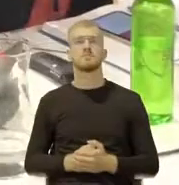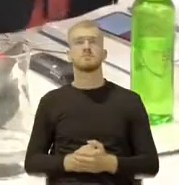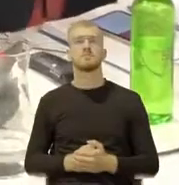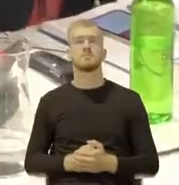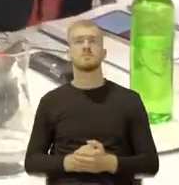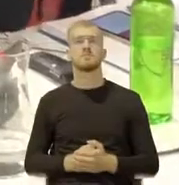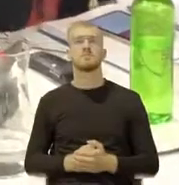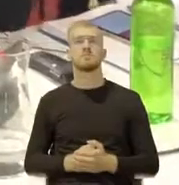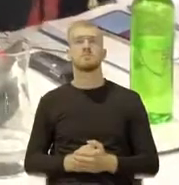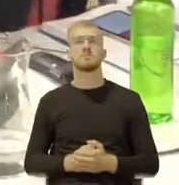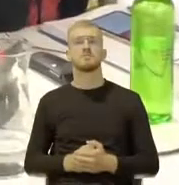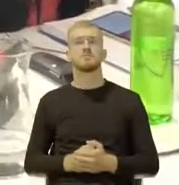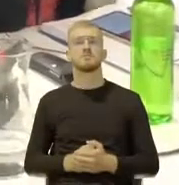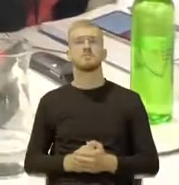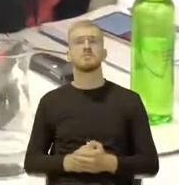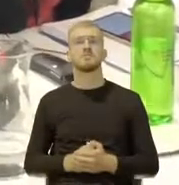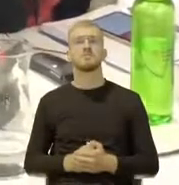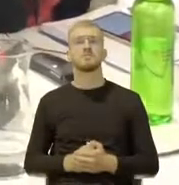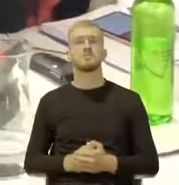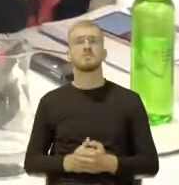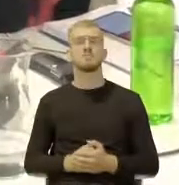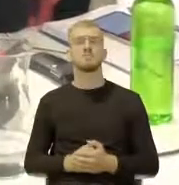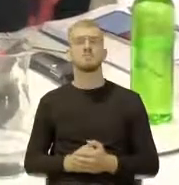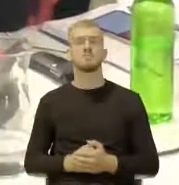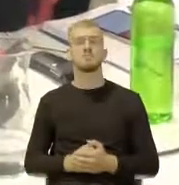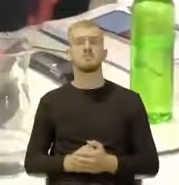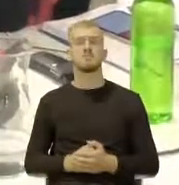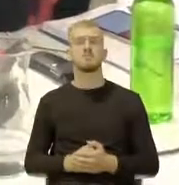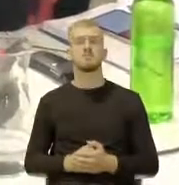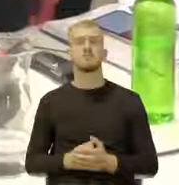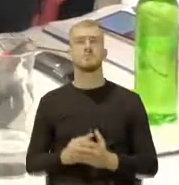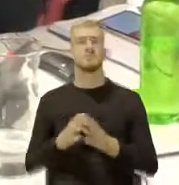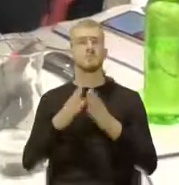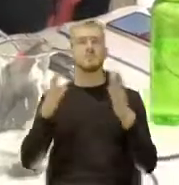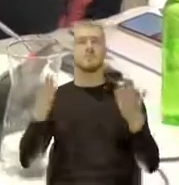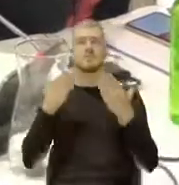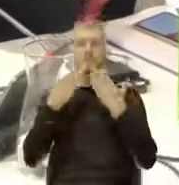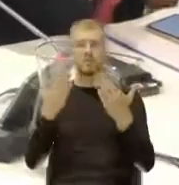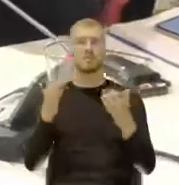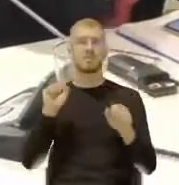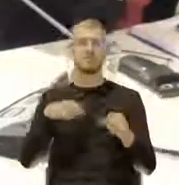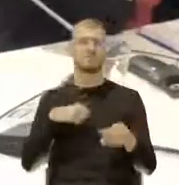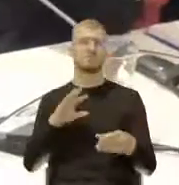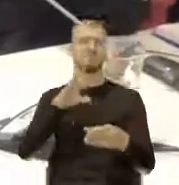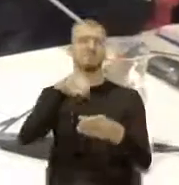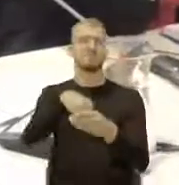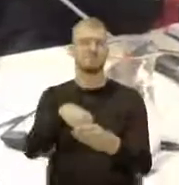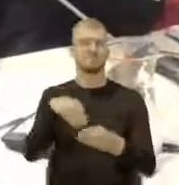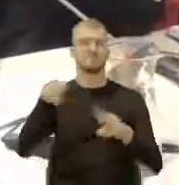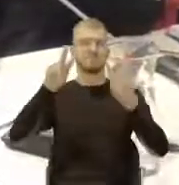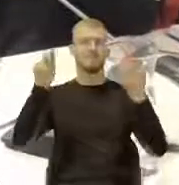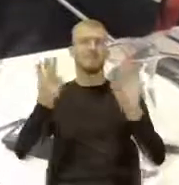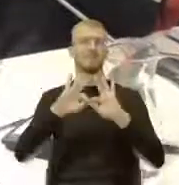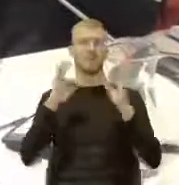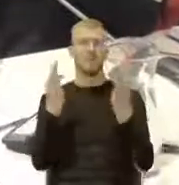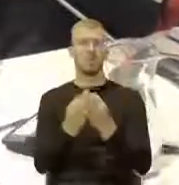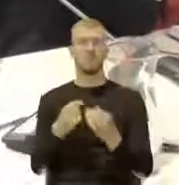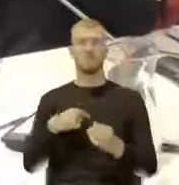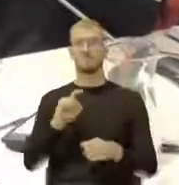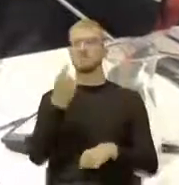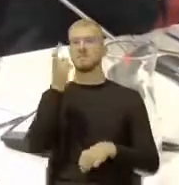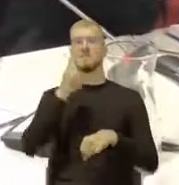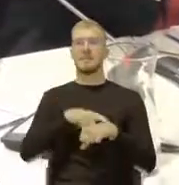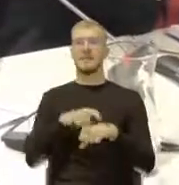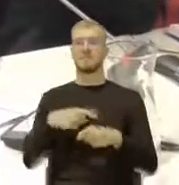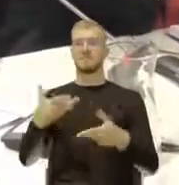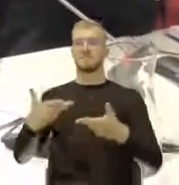la primera vez que estamos invitados a este foro mundial y nos sentimos muy complacidos de poder estar acá